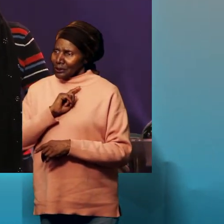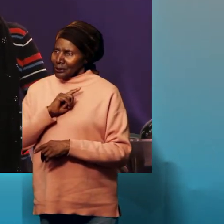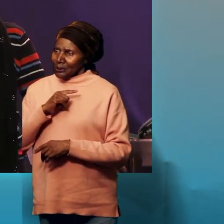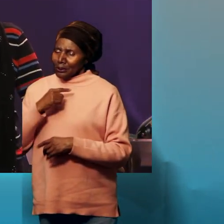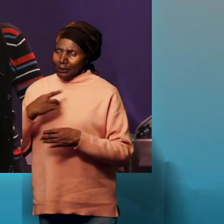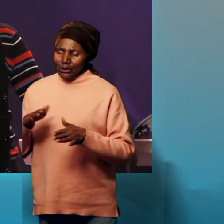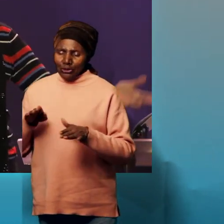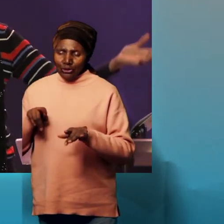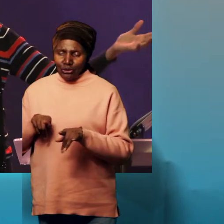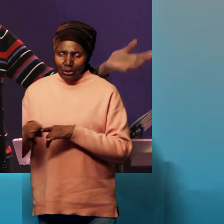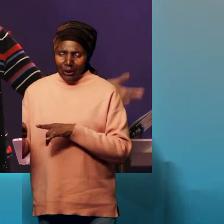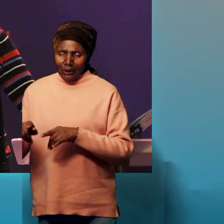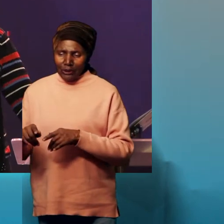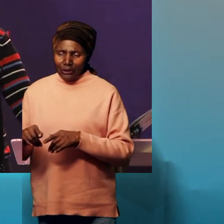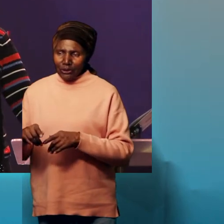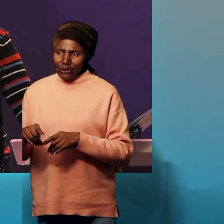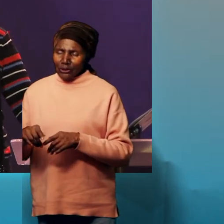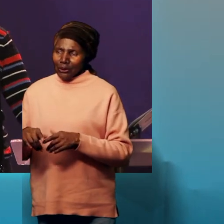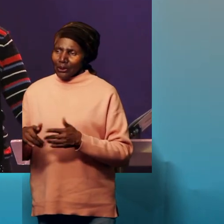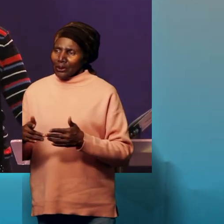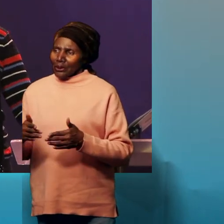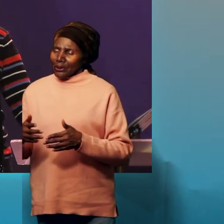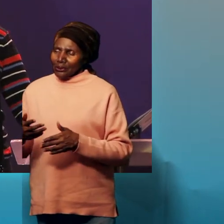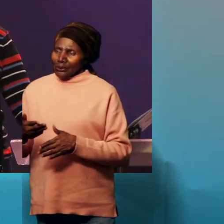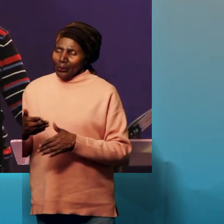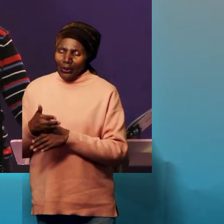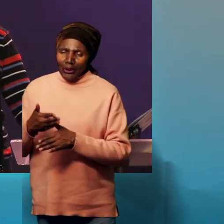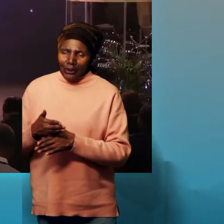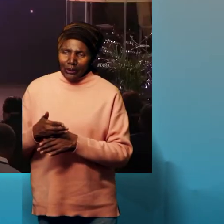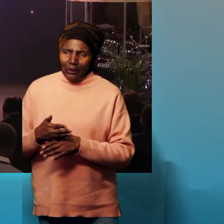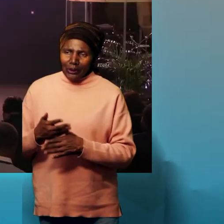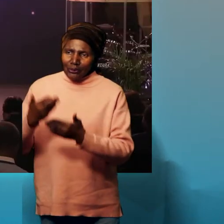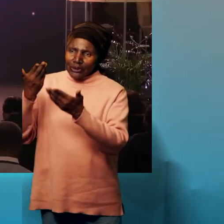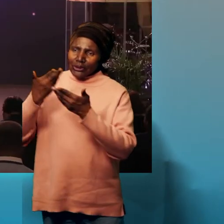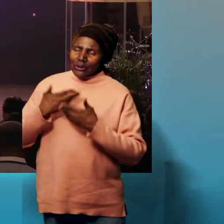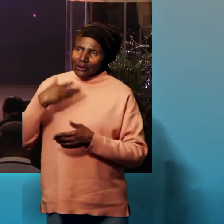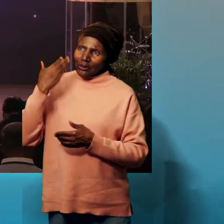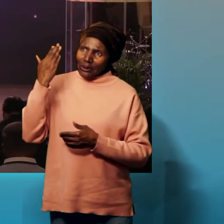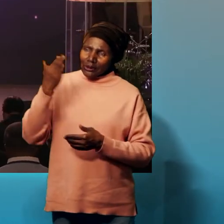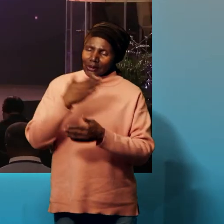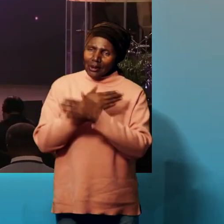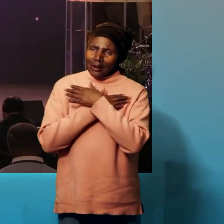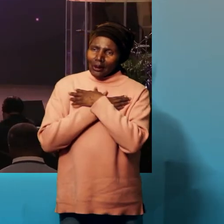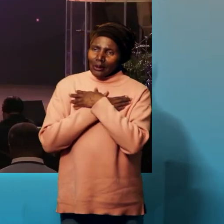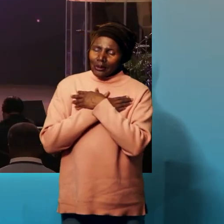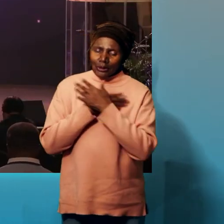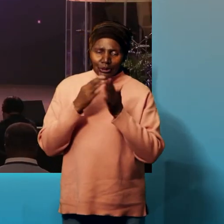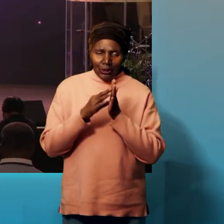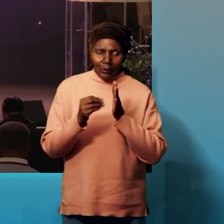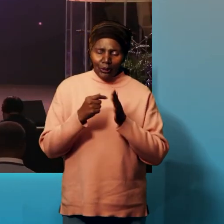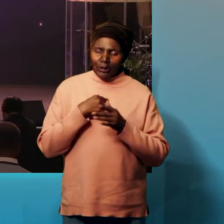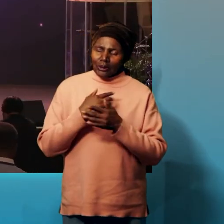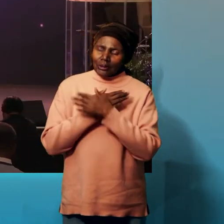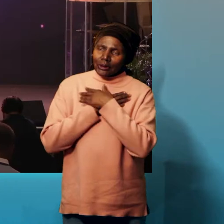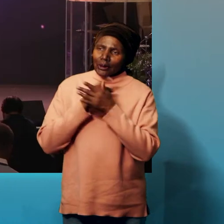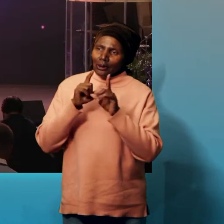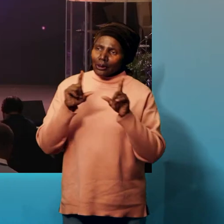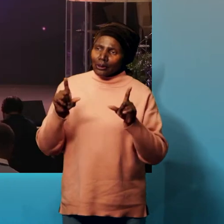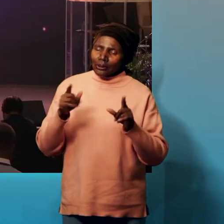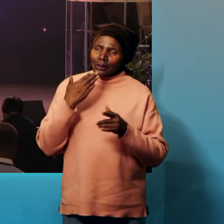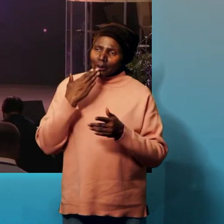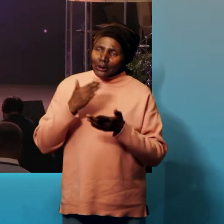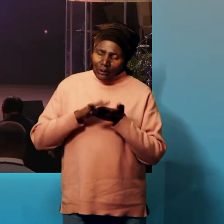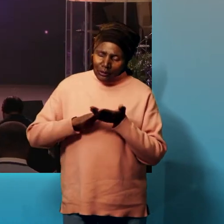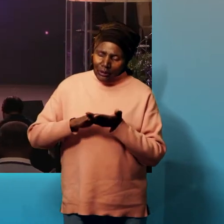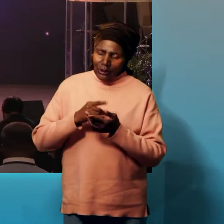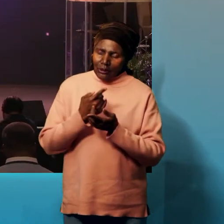possible. He has given us his love freely. Amen. Let's just say, dear Lord, please forgive